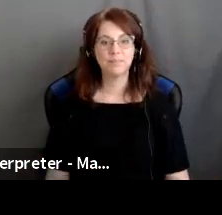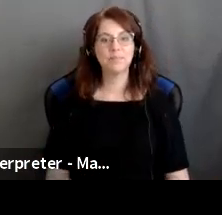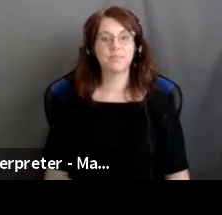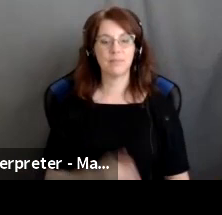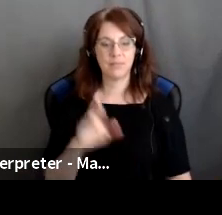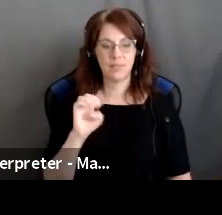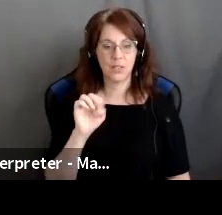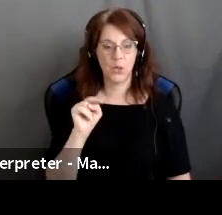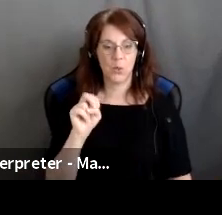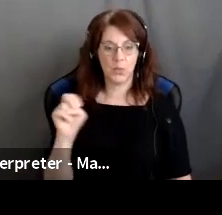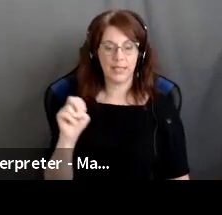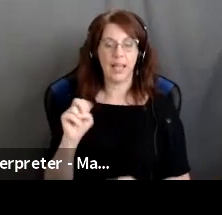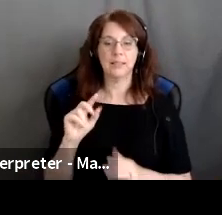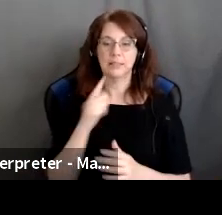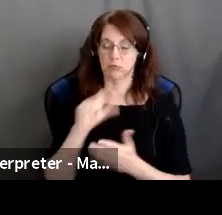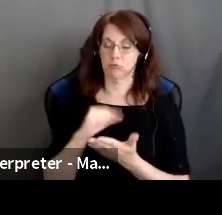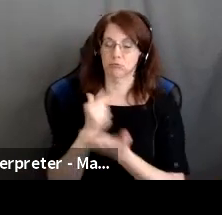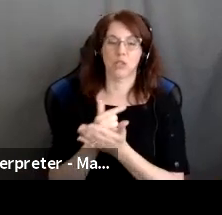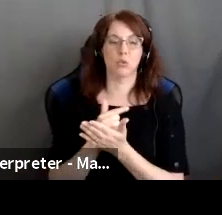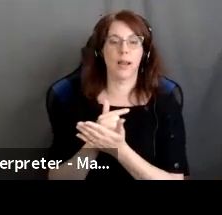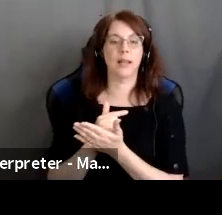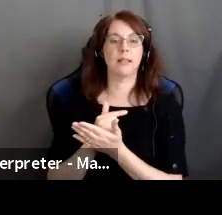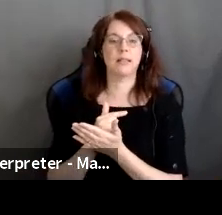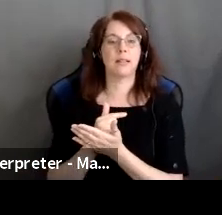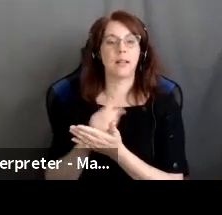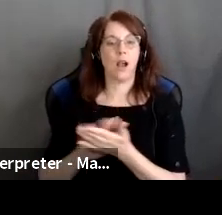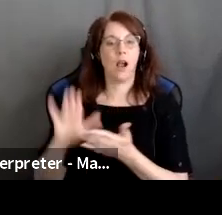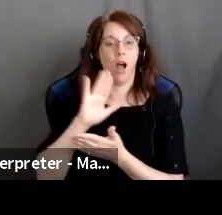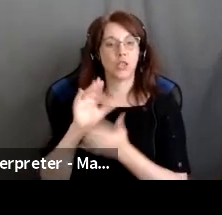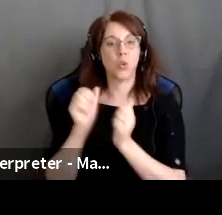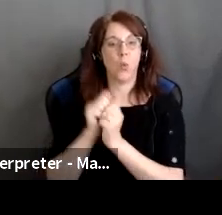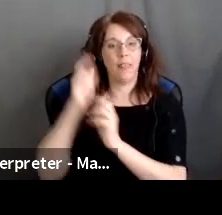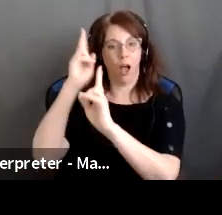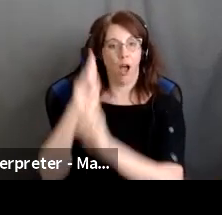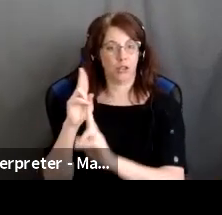Renee put, graduate college with honors out of being out of school for 20 years.